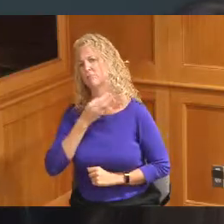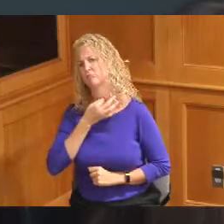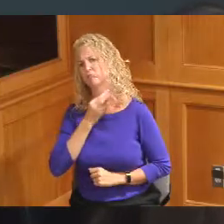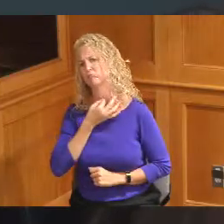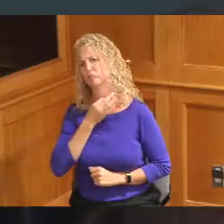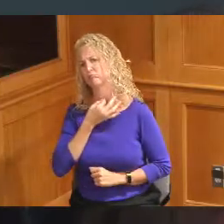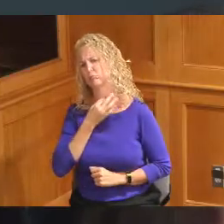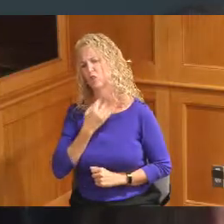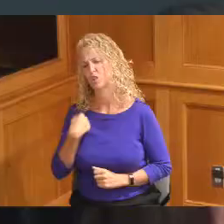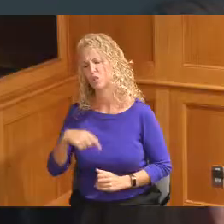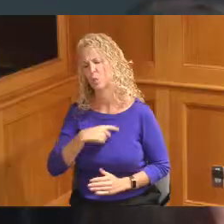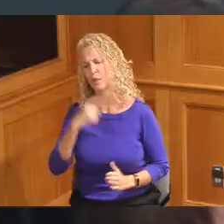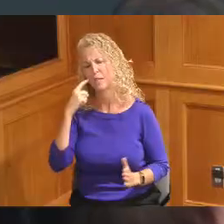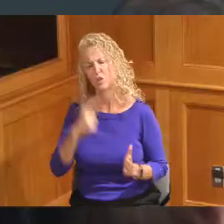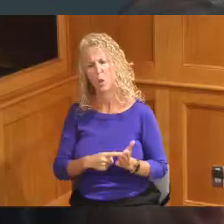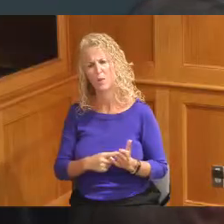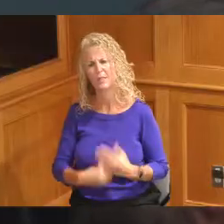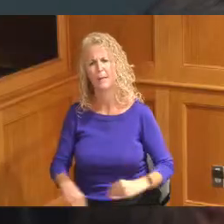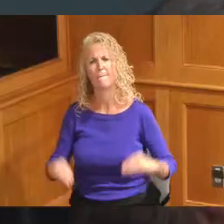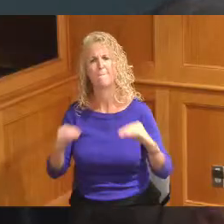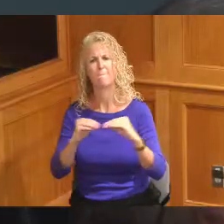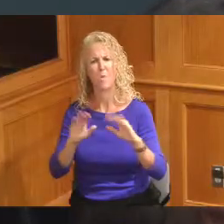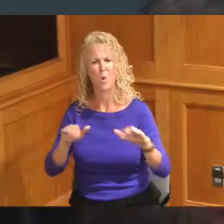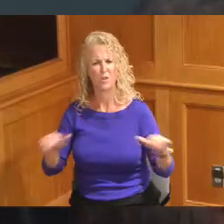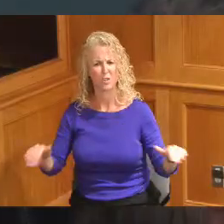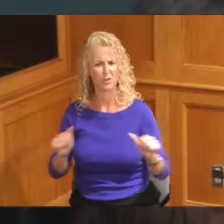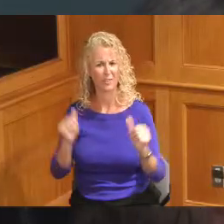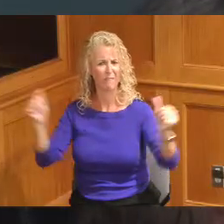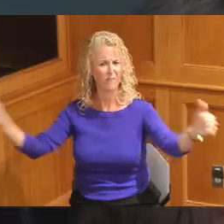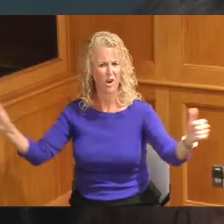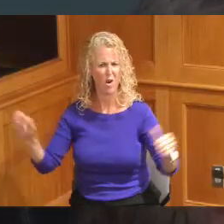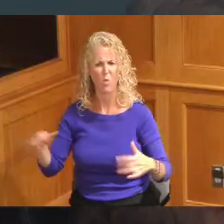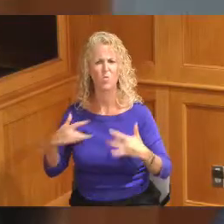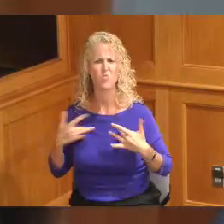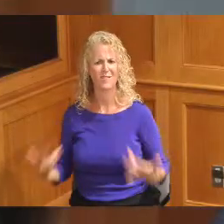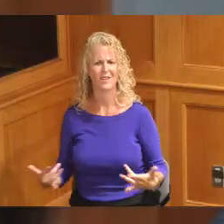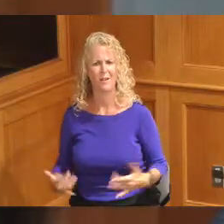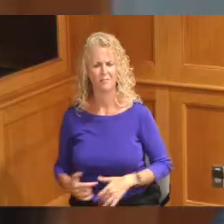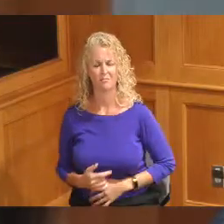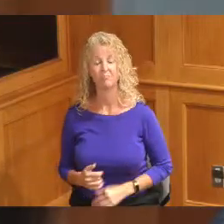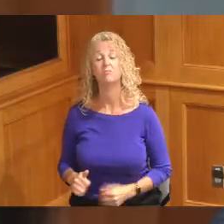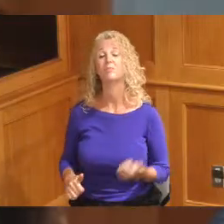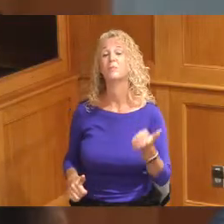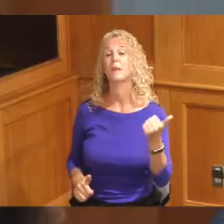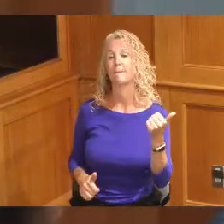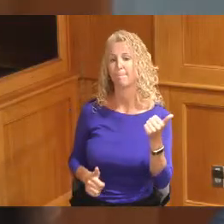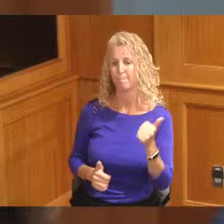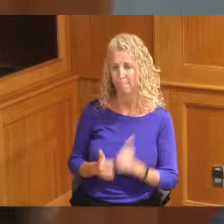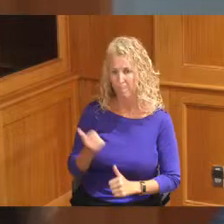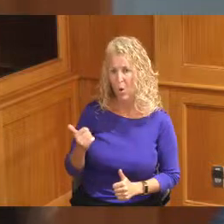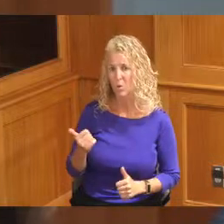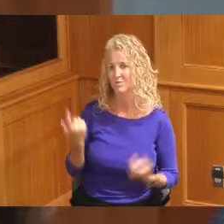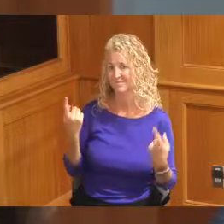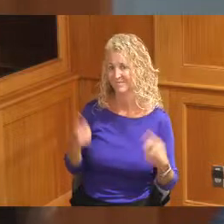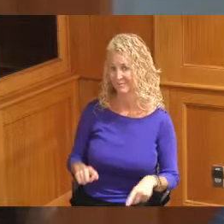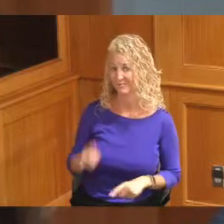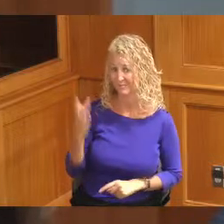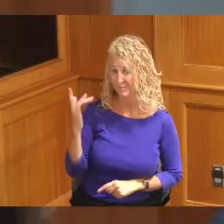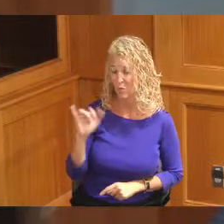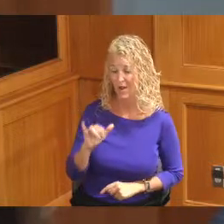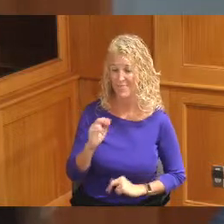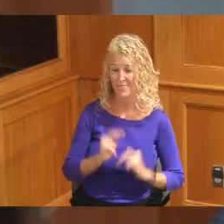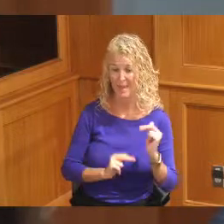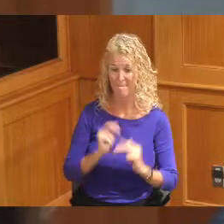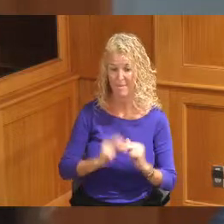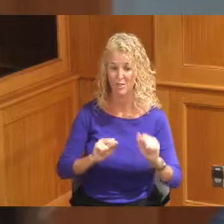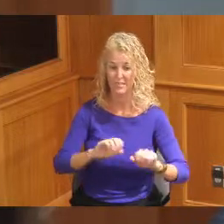there an increase in our children, or we didn't have the services here in Cincinnati? So most of those times, Commissioners, it's because that facility is